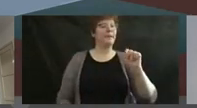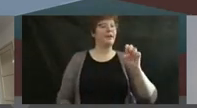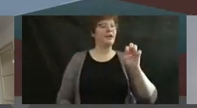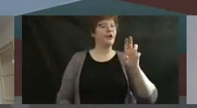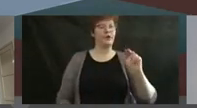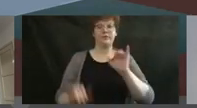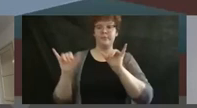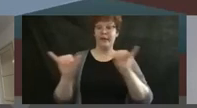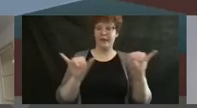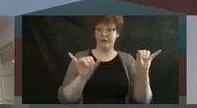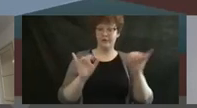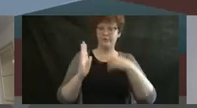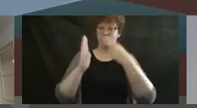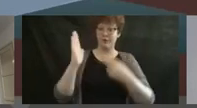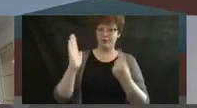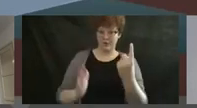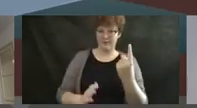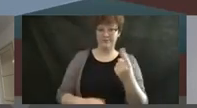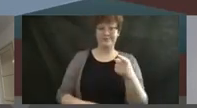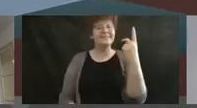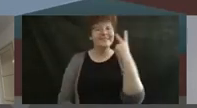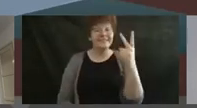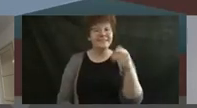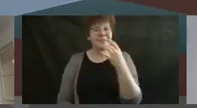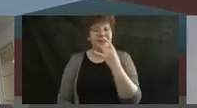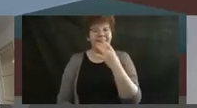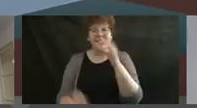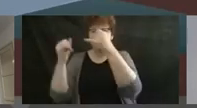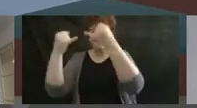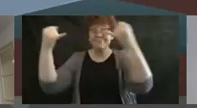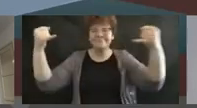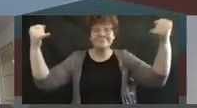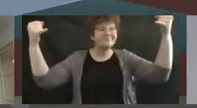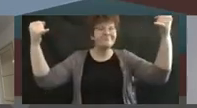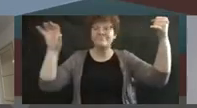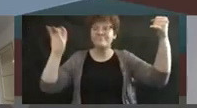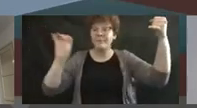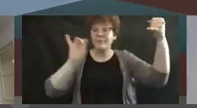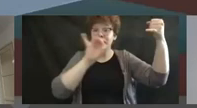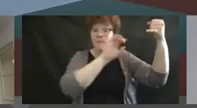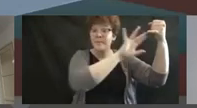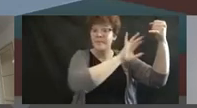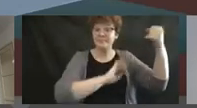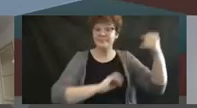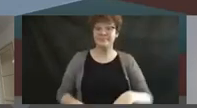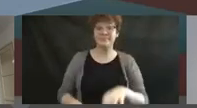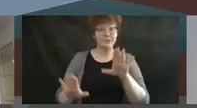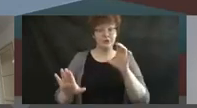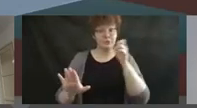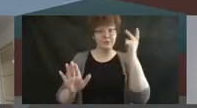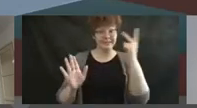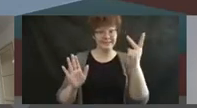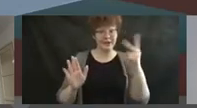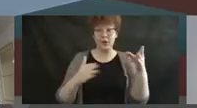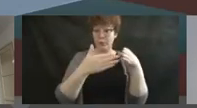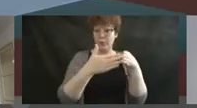lights. And now notice that you don't see the corner lights because there is no corner. But as soon as we select, whoops, I didn't